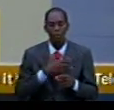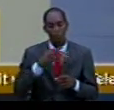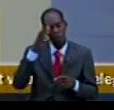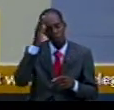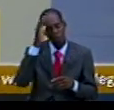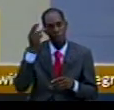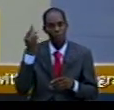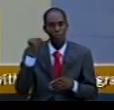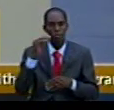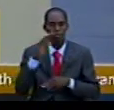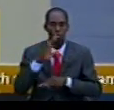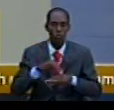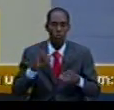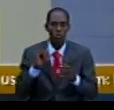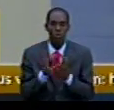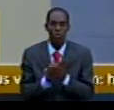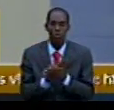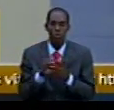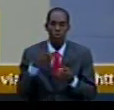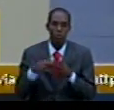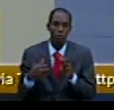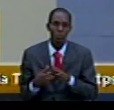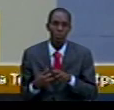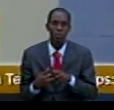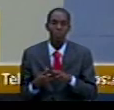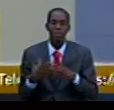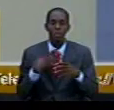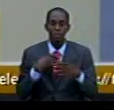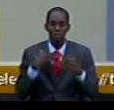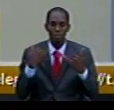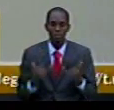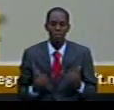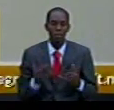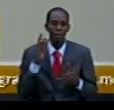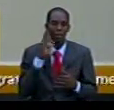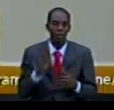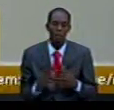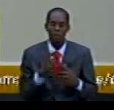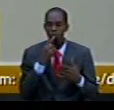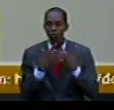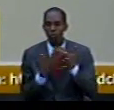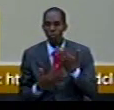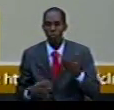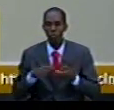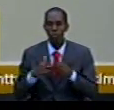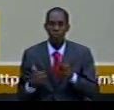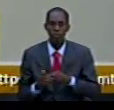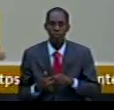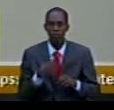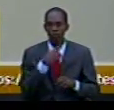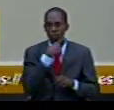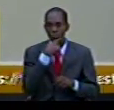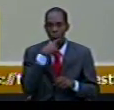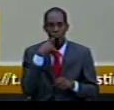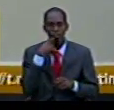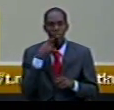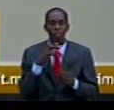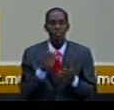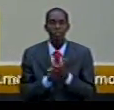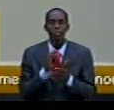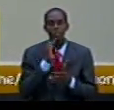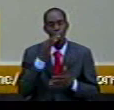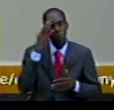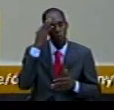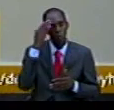case, and now a fountain of blood has stopped, a dry. And that's why she's